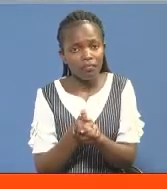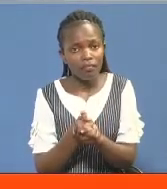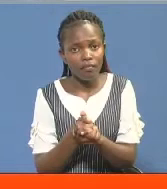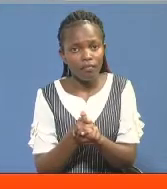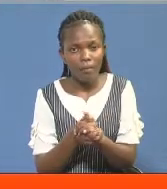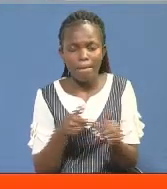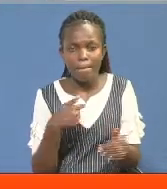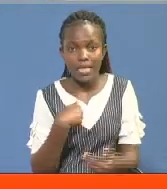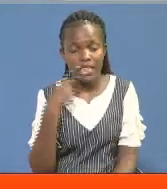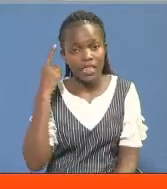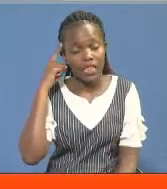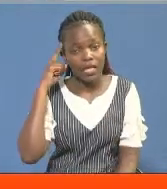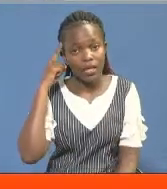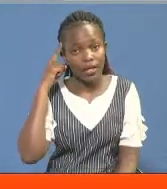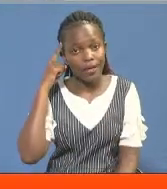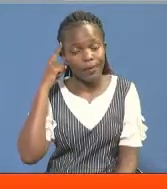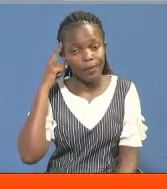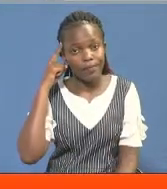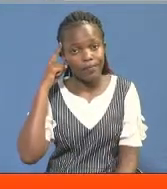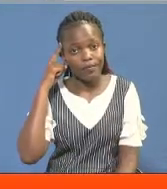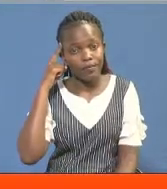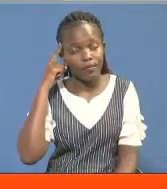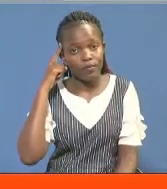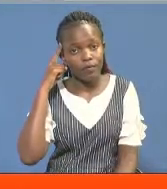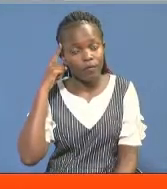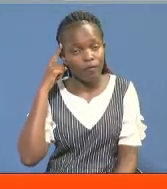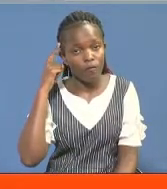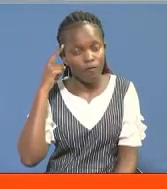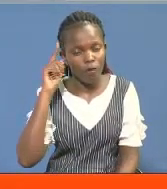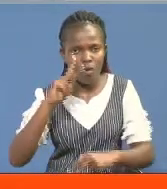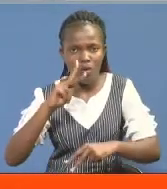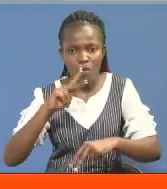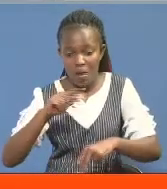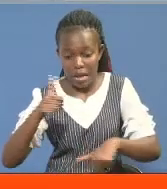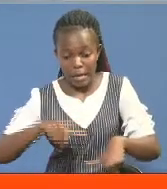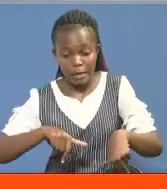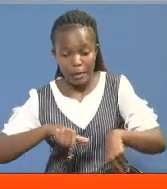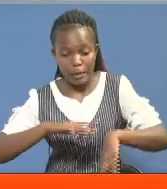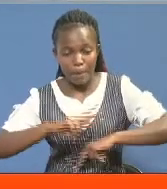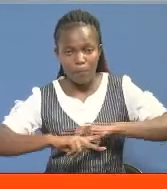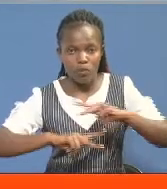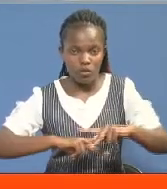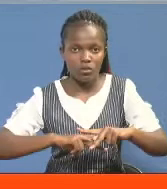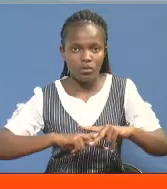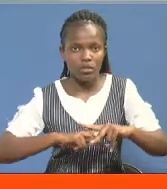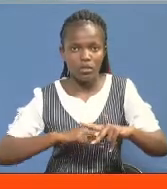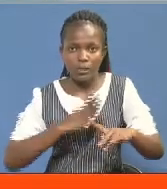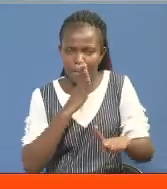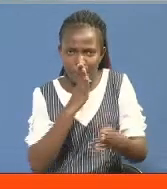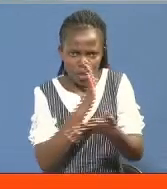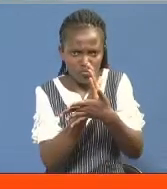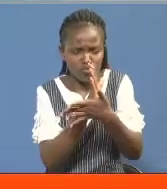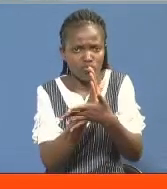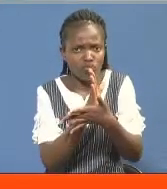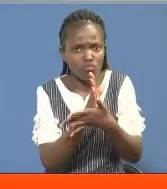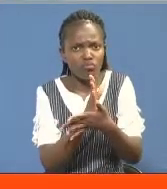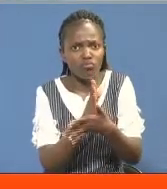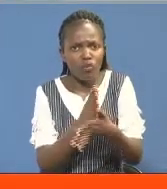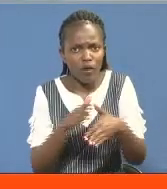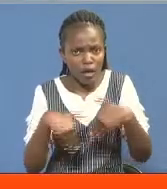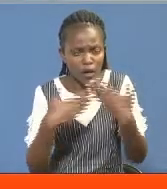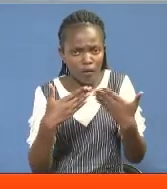I think for any legislative process to be valid, you must